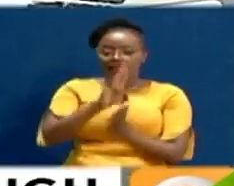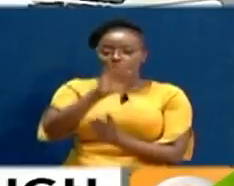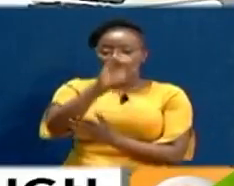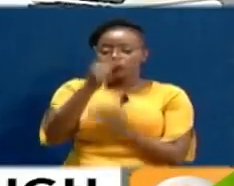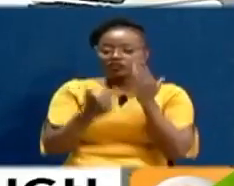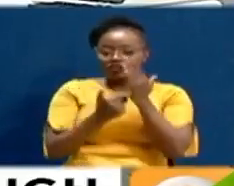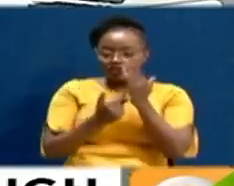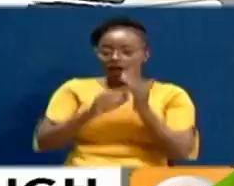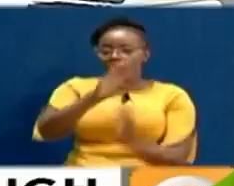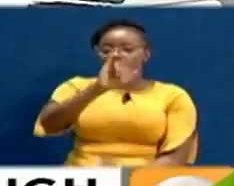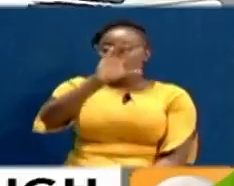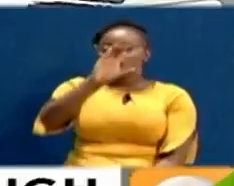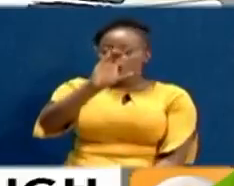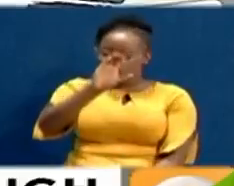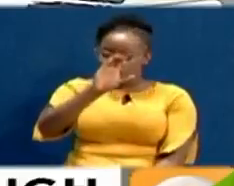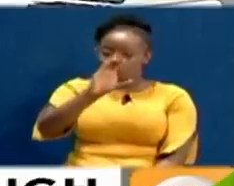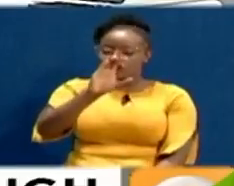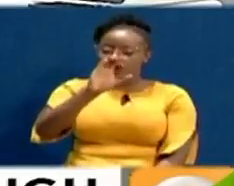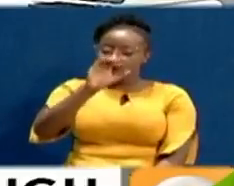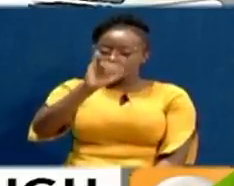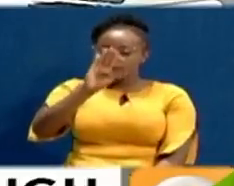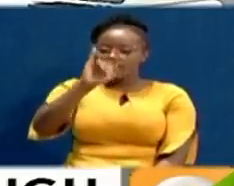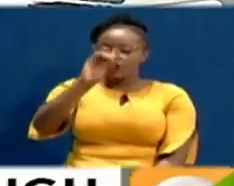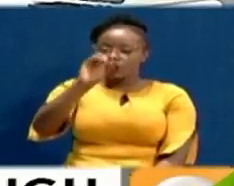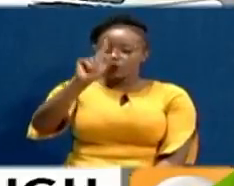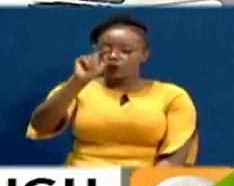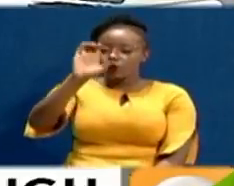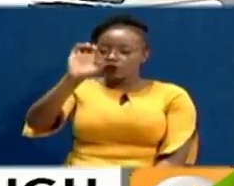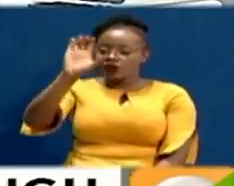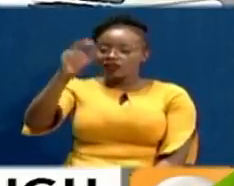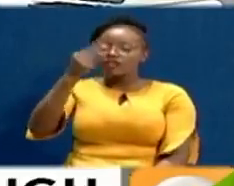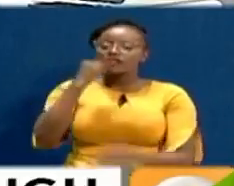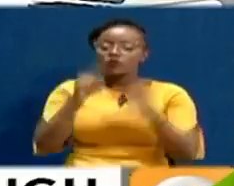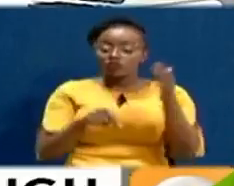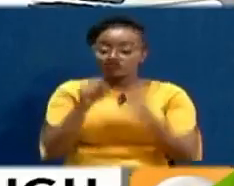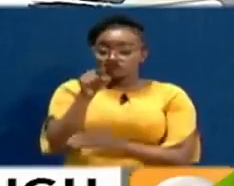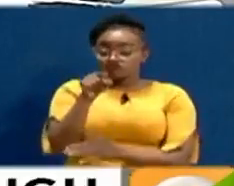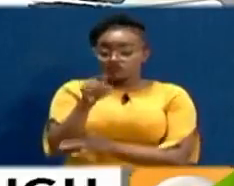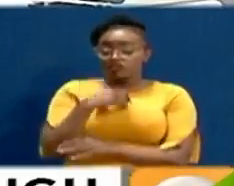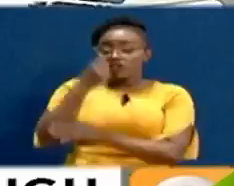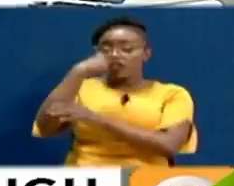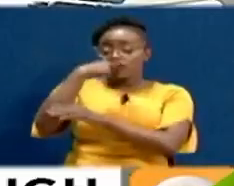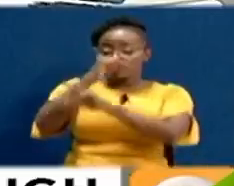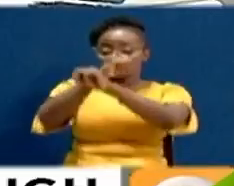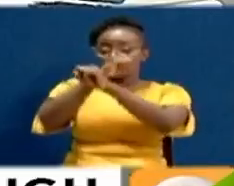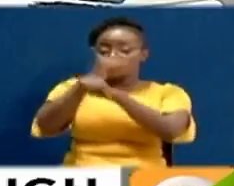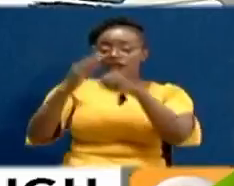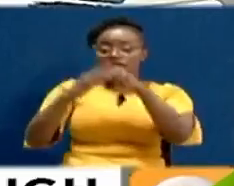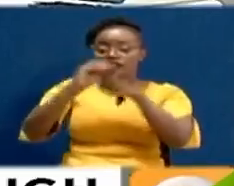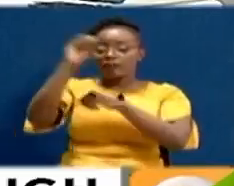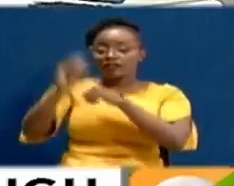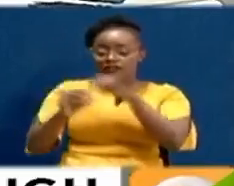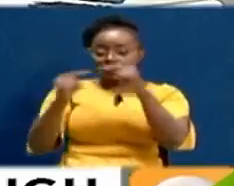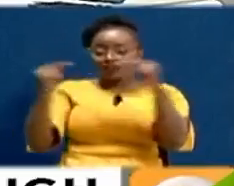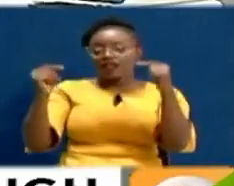biotechnology company BioNTech, have announced that their COVID-19 vaccine has proven to be effective in preventing